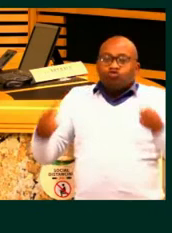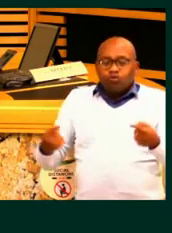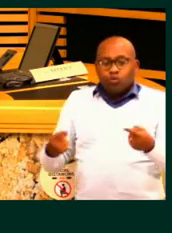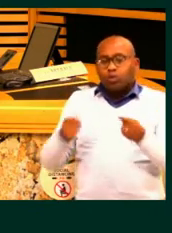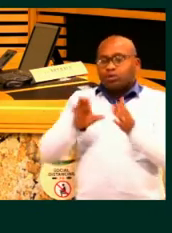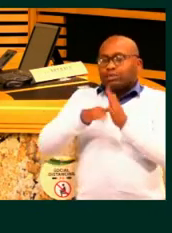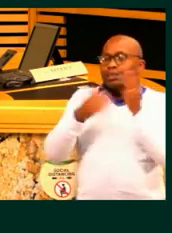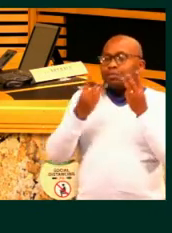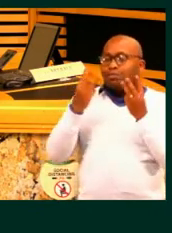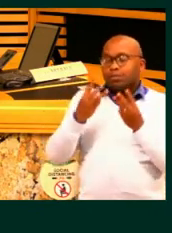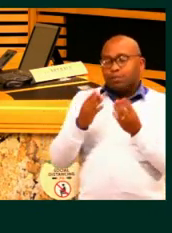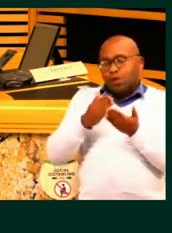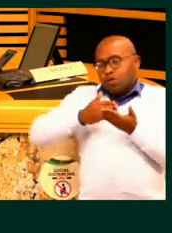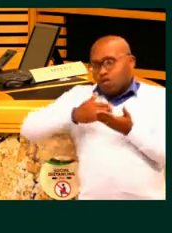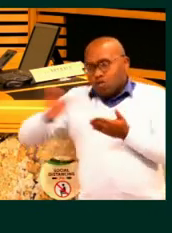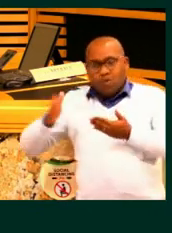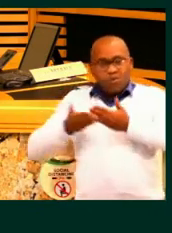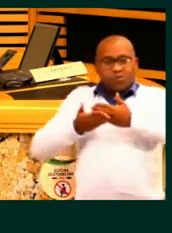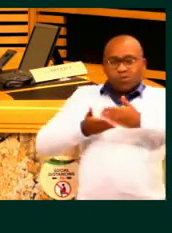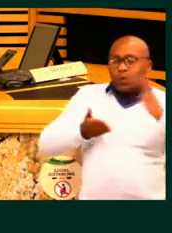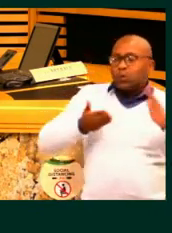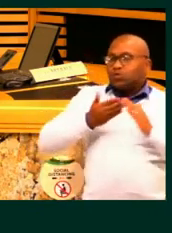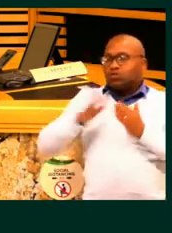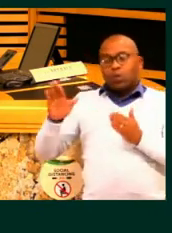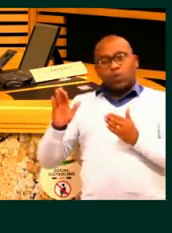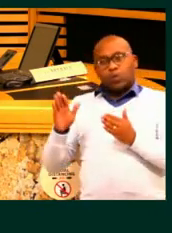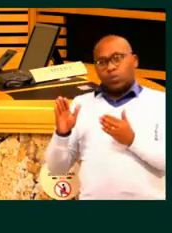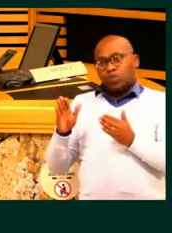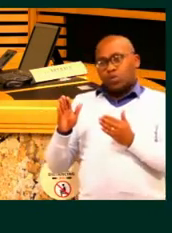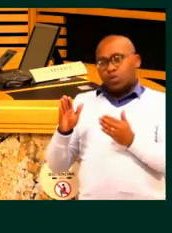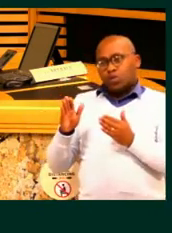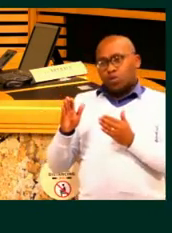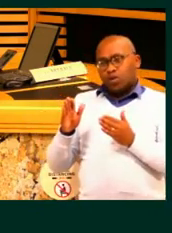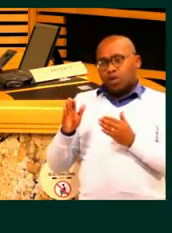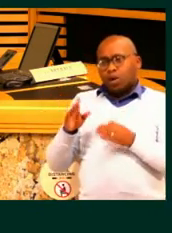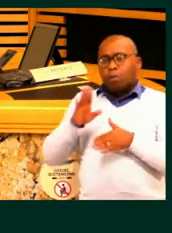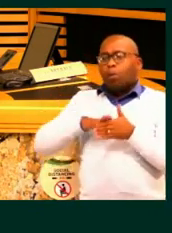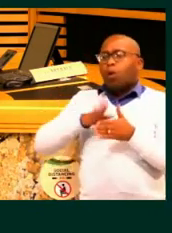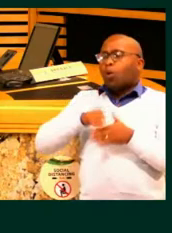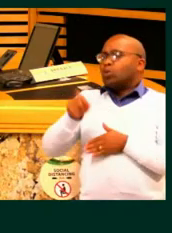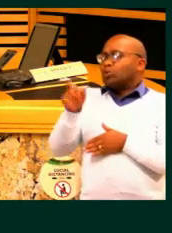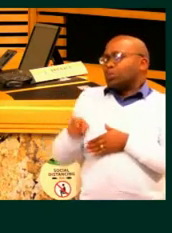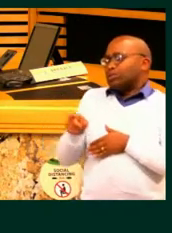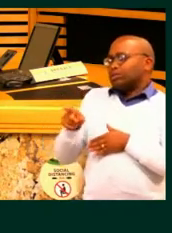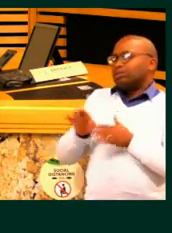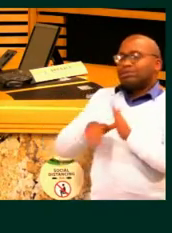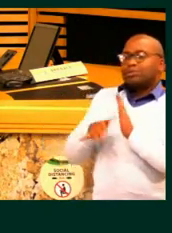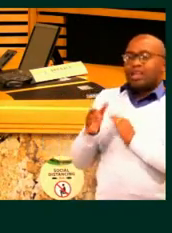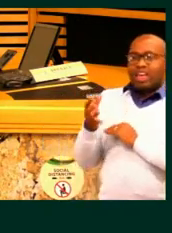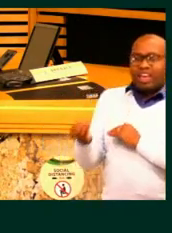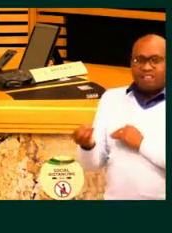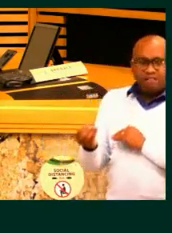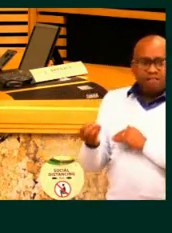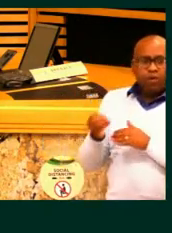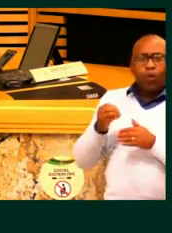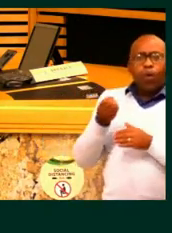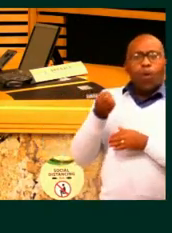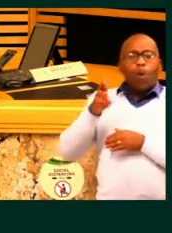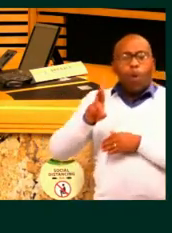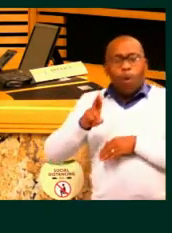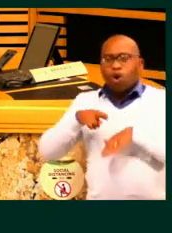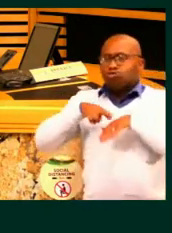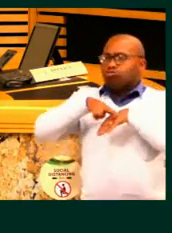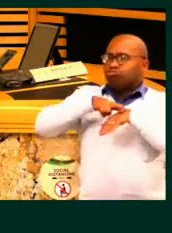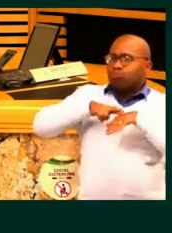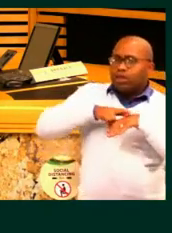or indirectly on one or more grounds against any person including race gender Color